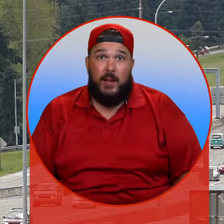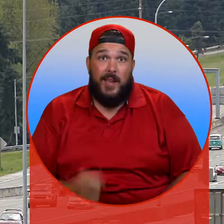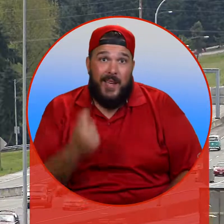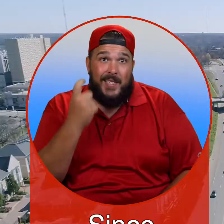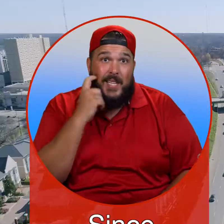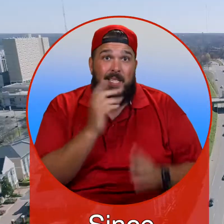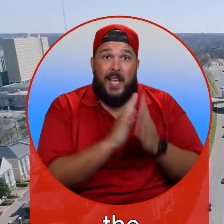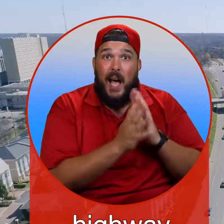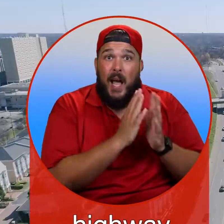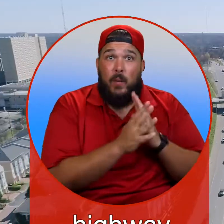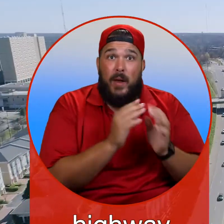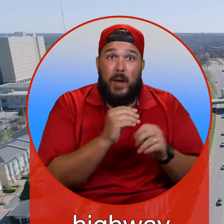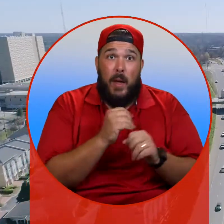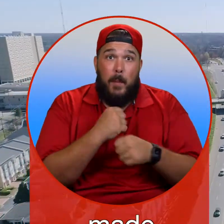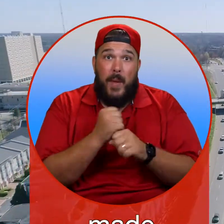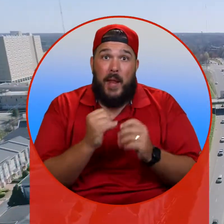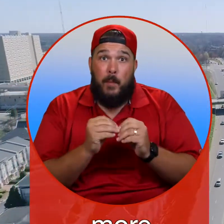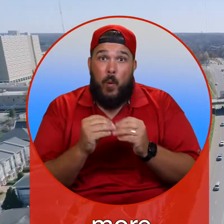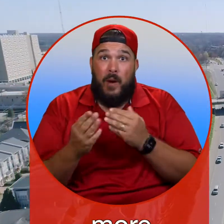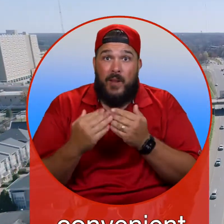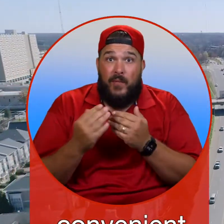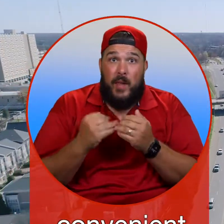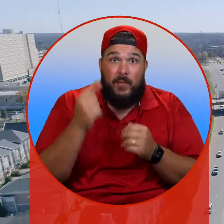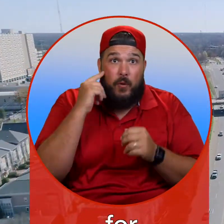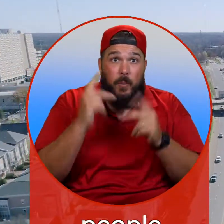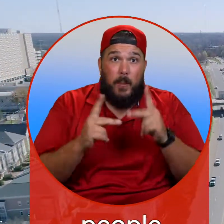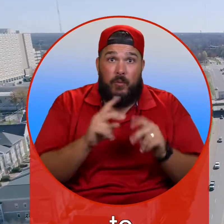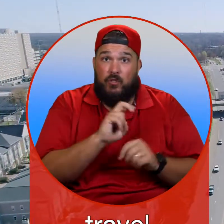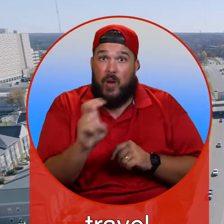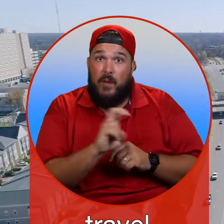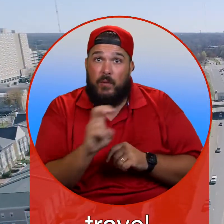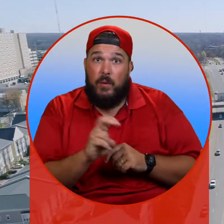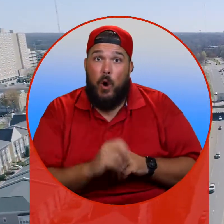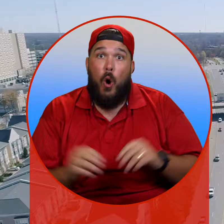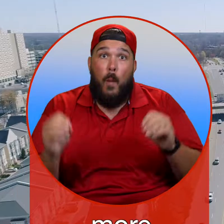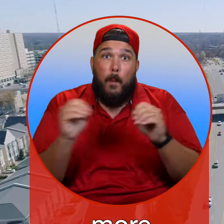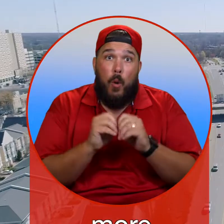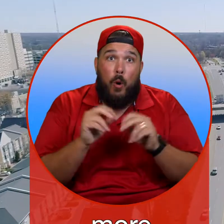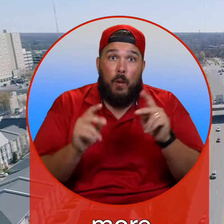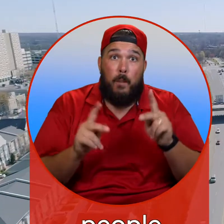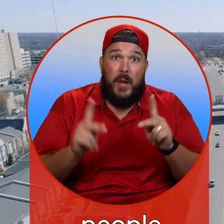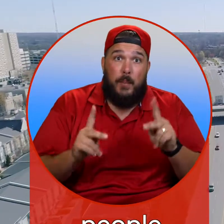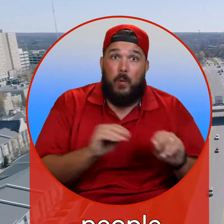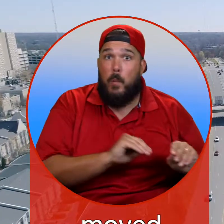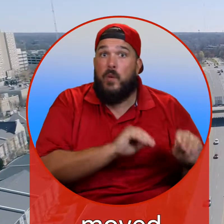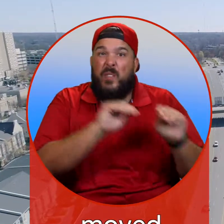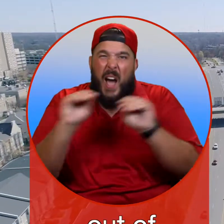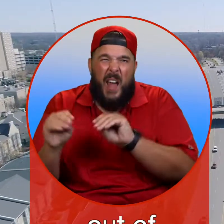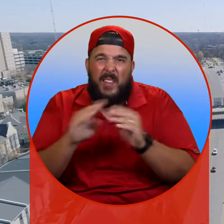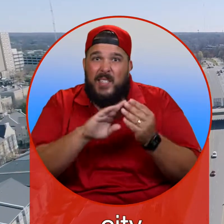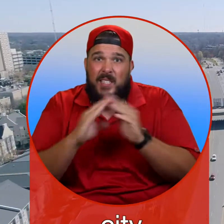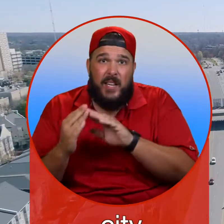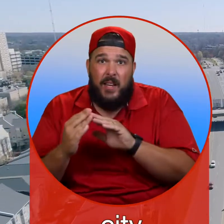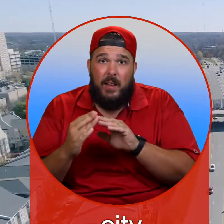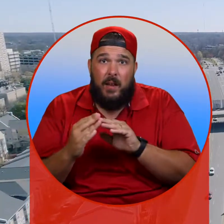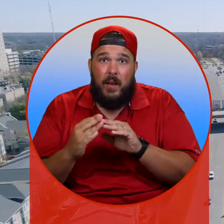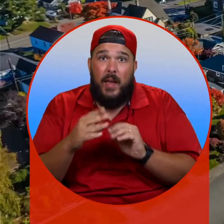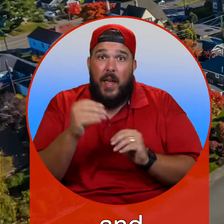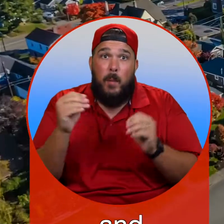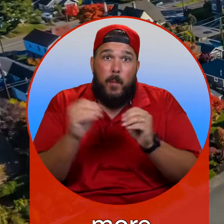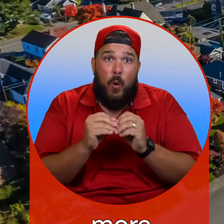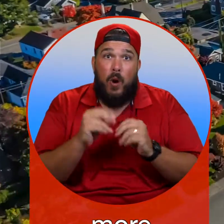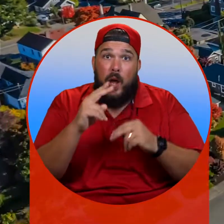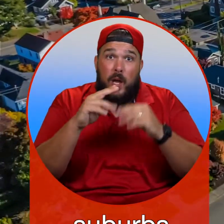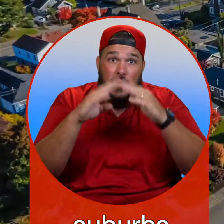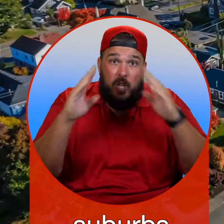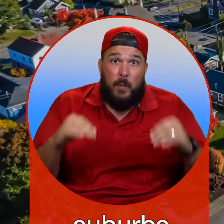city. Since the highway made it more convenient for people to travel, more people moved out of the city